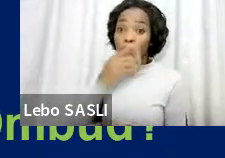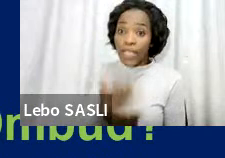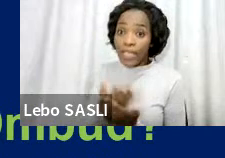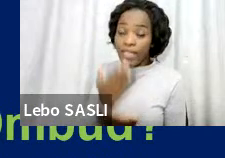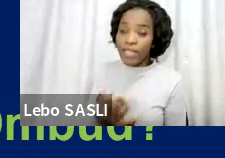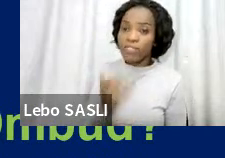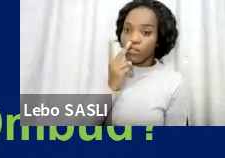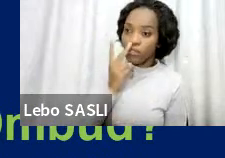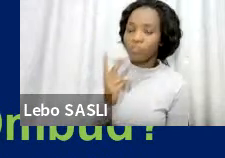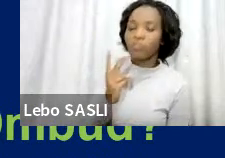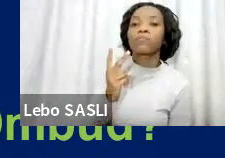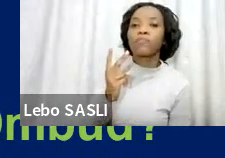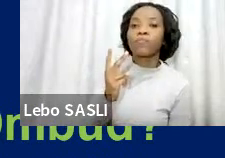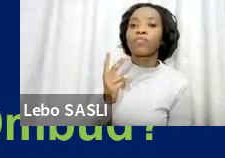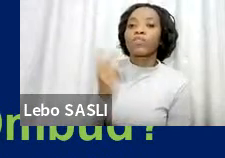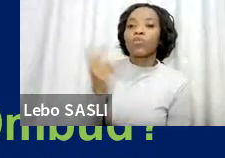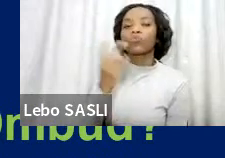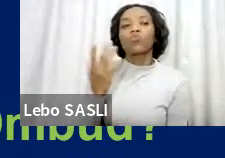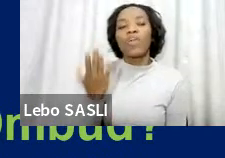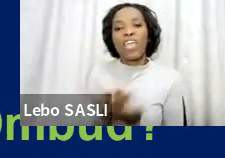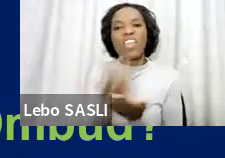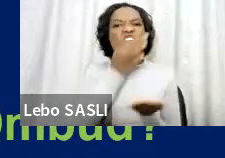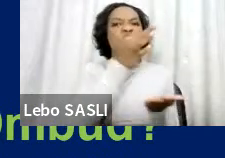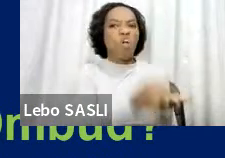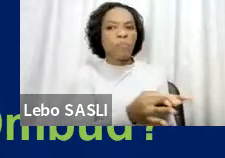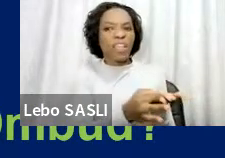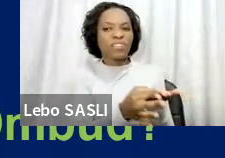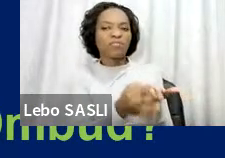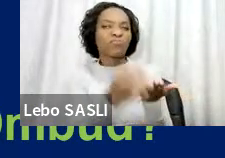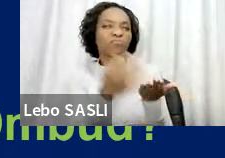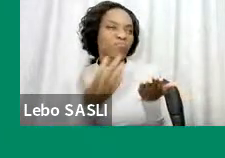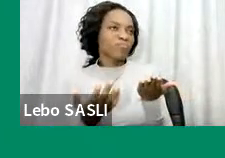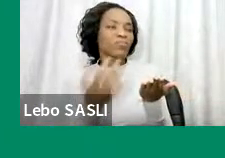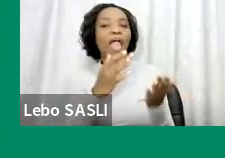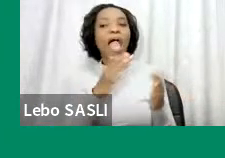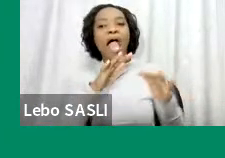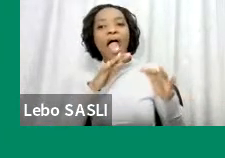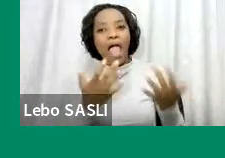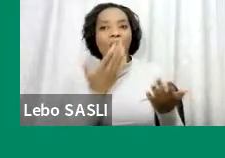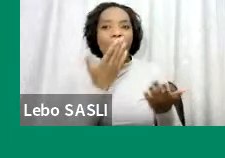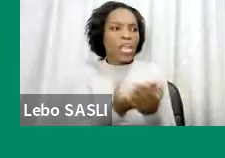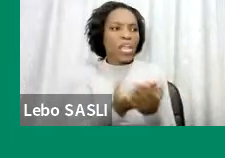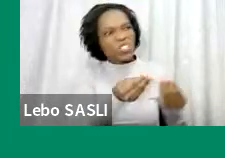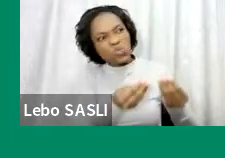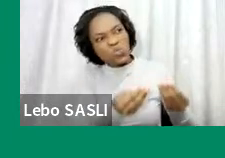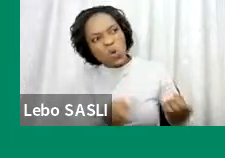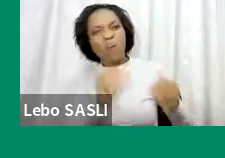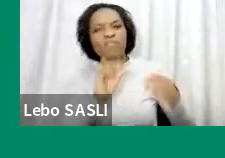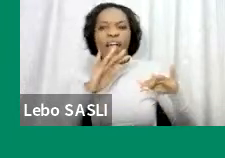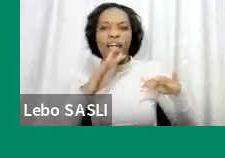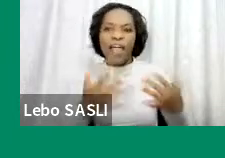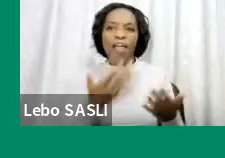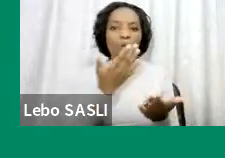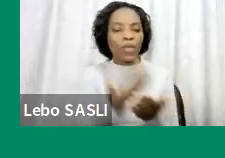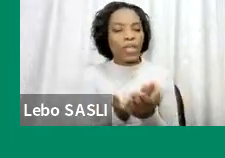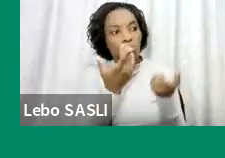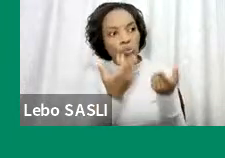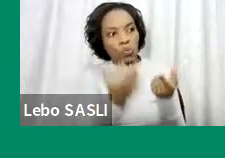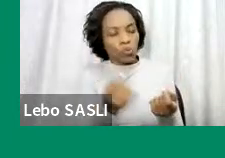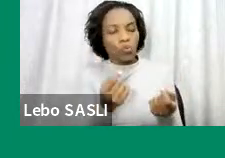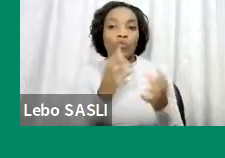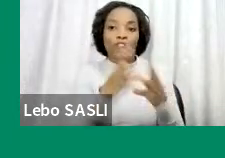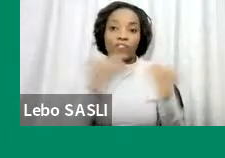make, recommendations on, how the matters, can be dealt